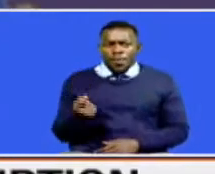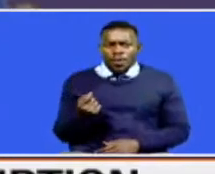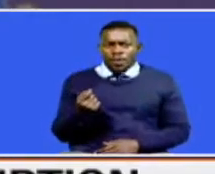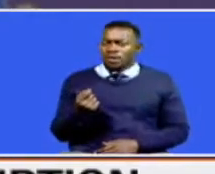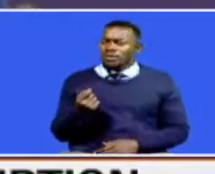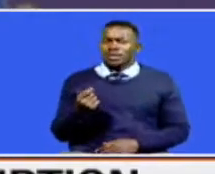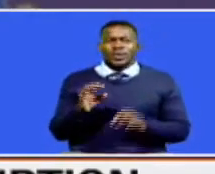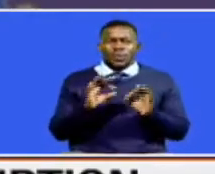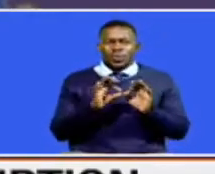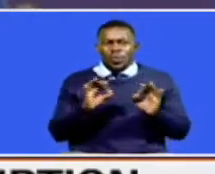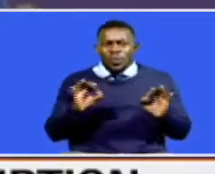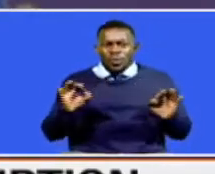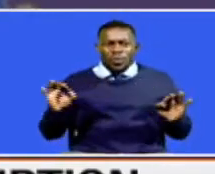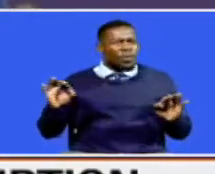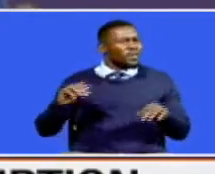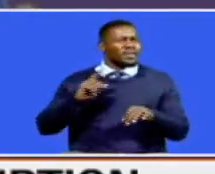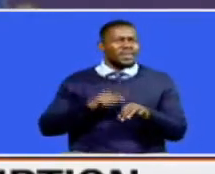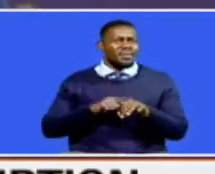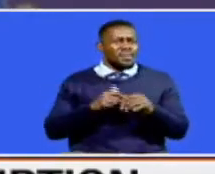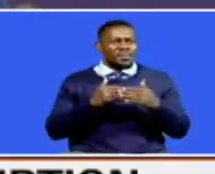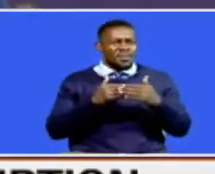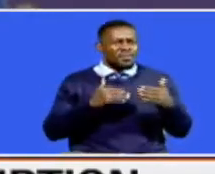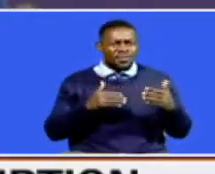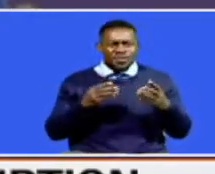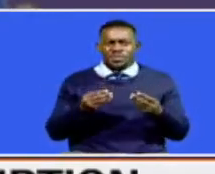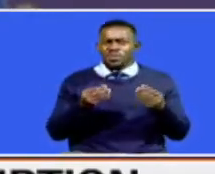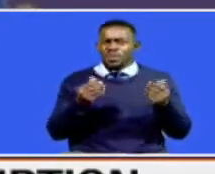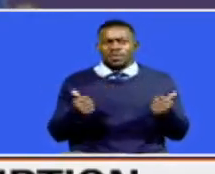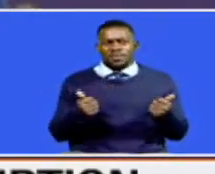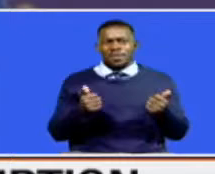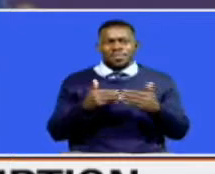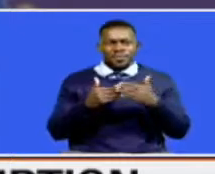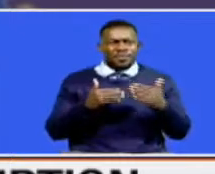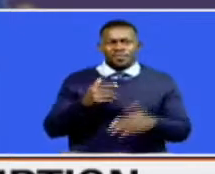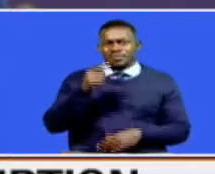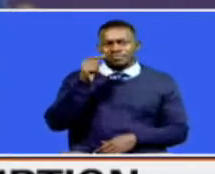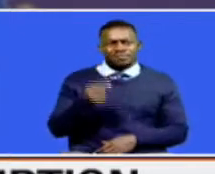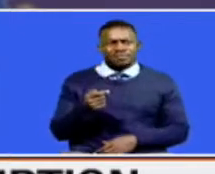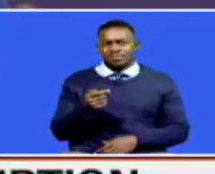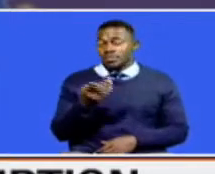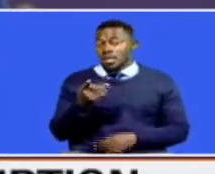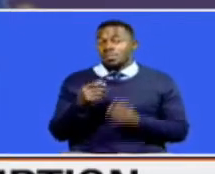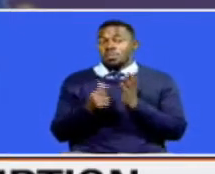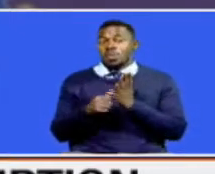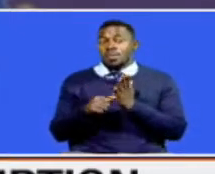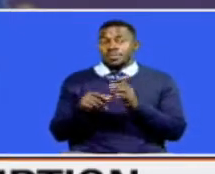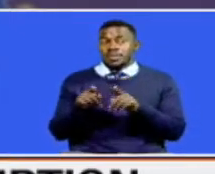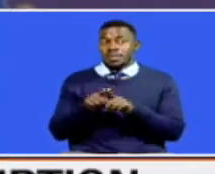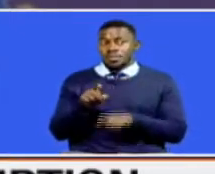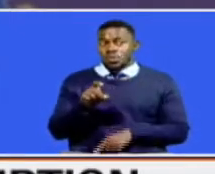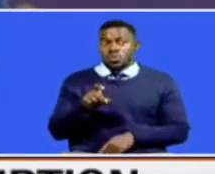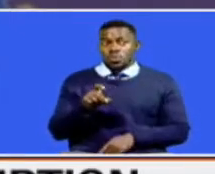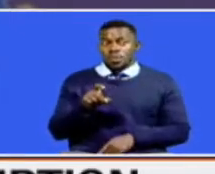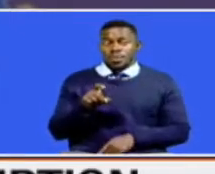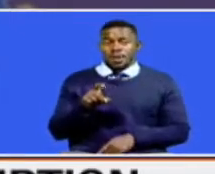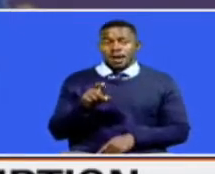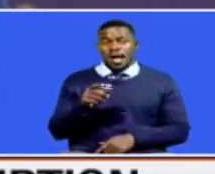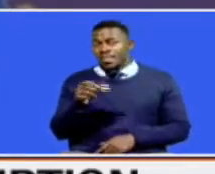cases, 1 month, big cases, probably a year or two.